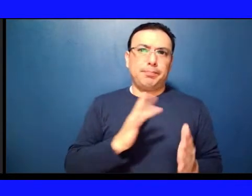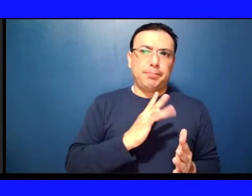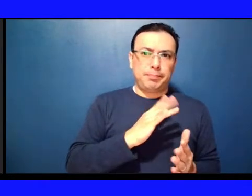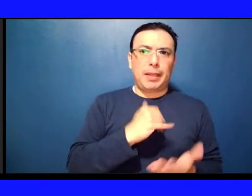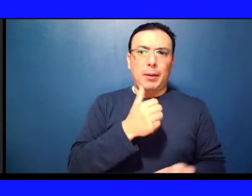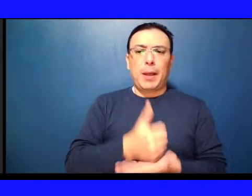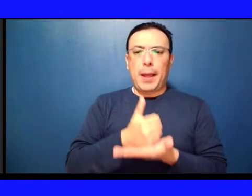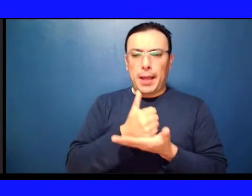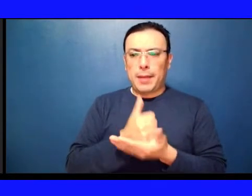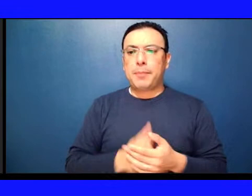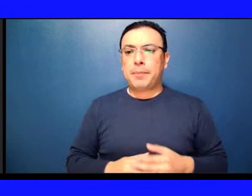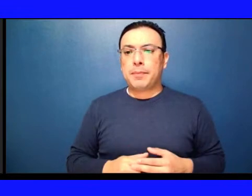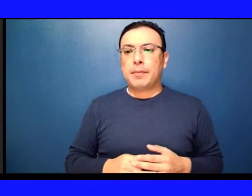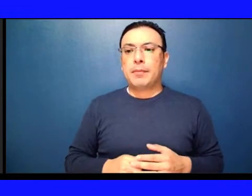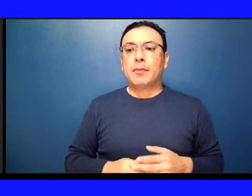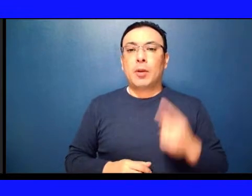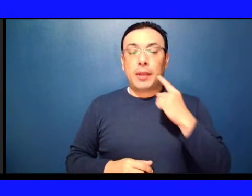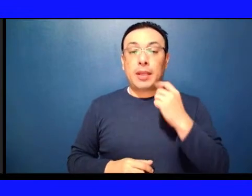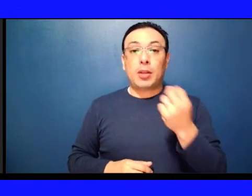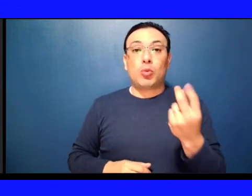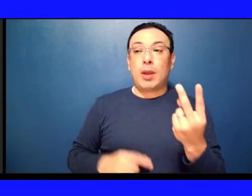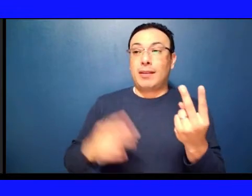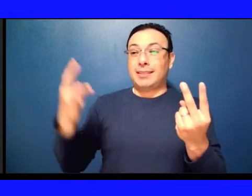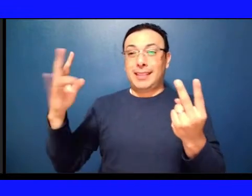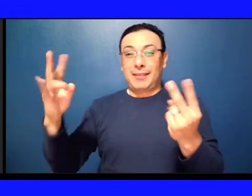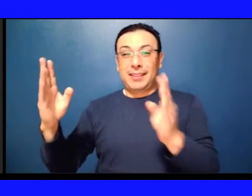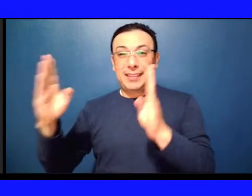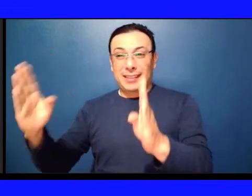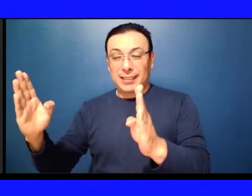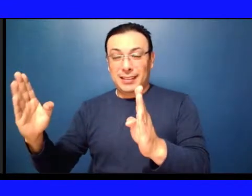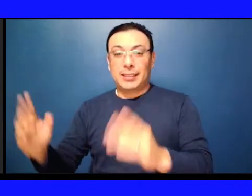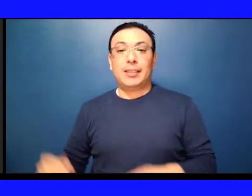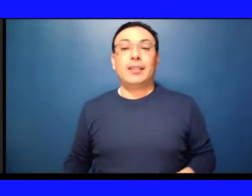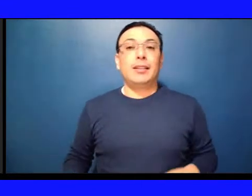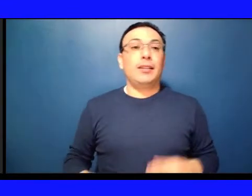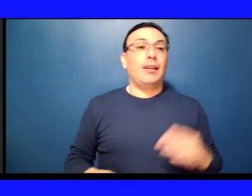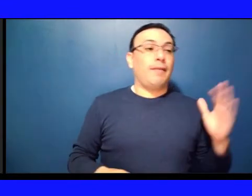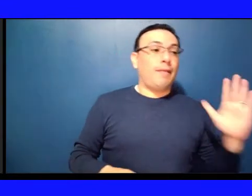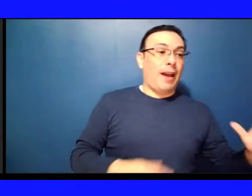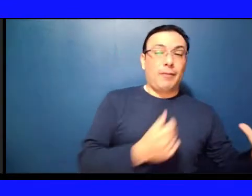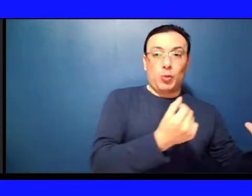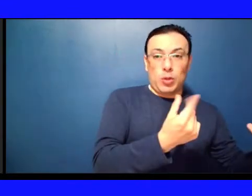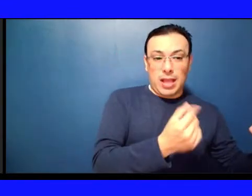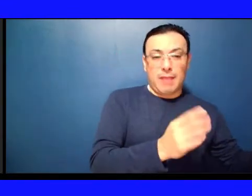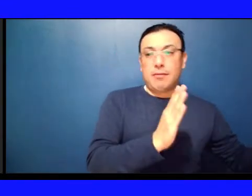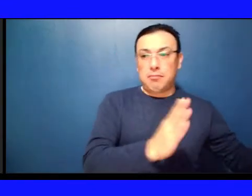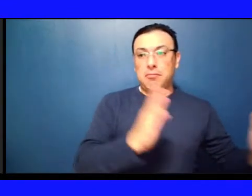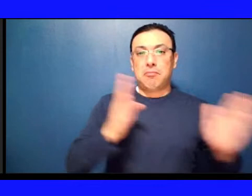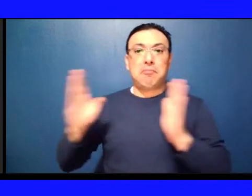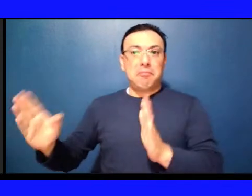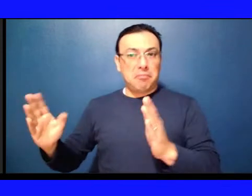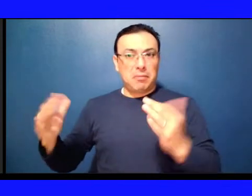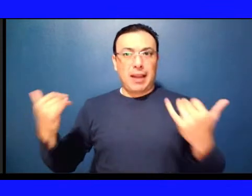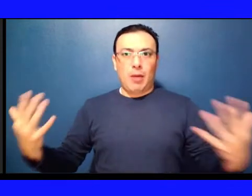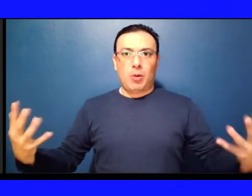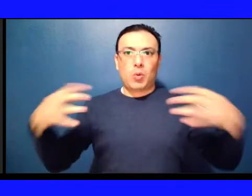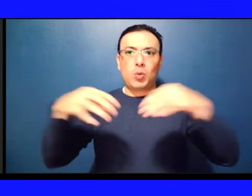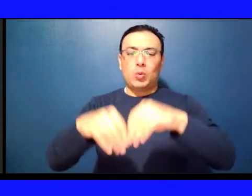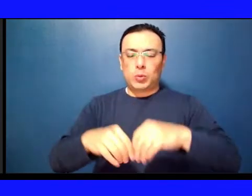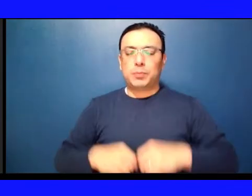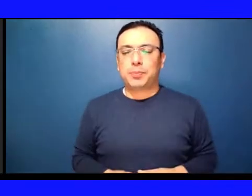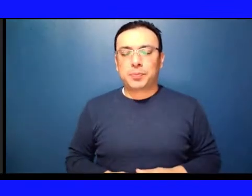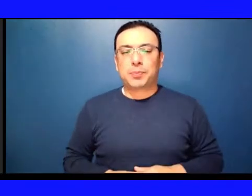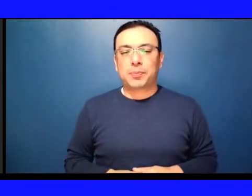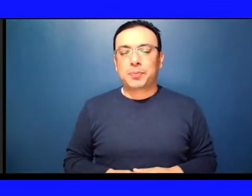On any dashboard like this, I was a mentor once told me, red is your friend, right? You want some red to know where